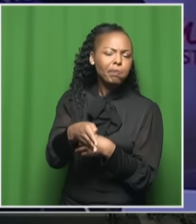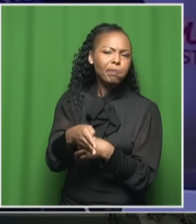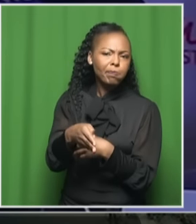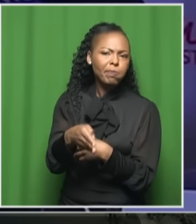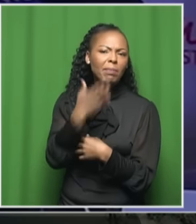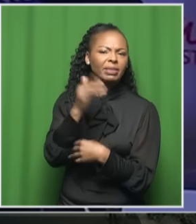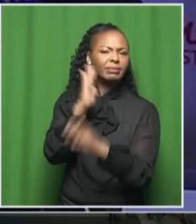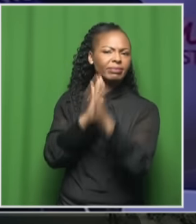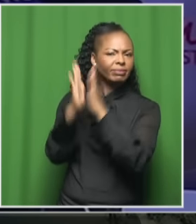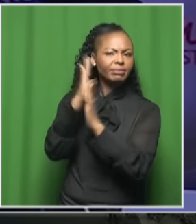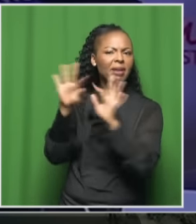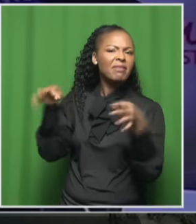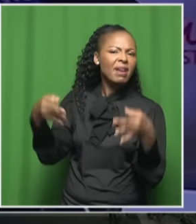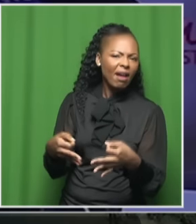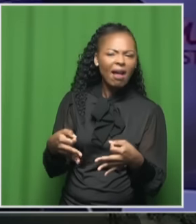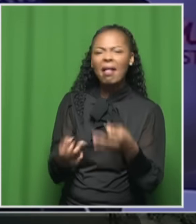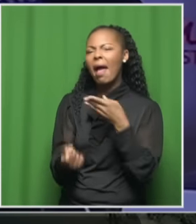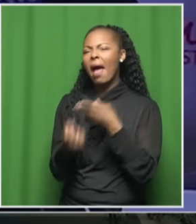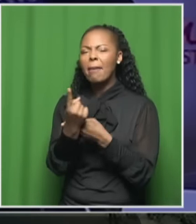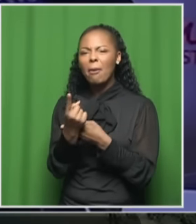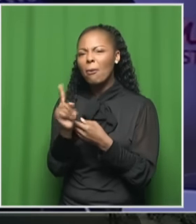on funeral plans and arrangements.